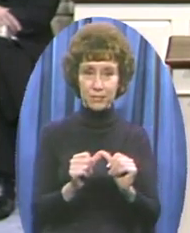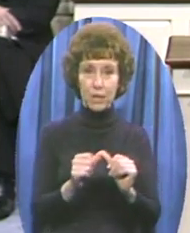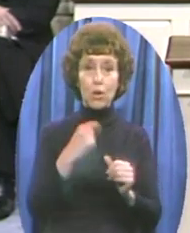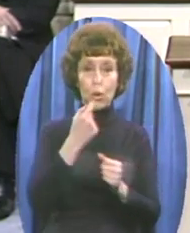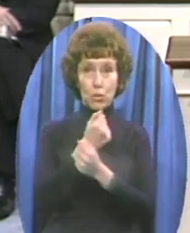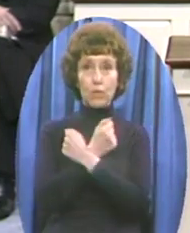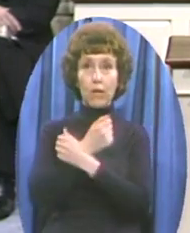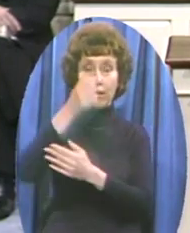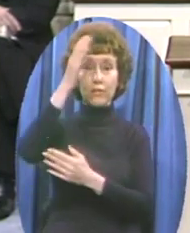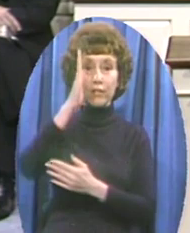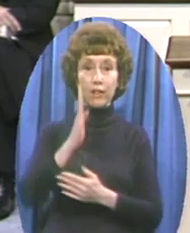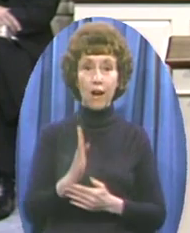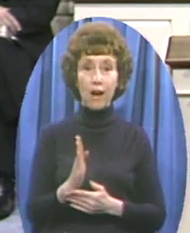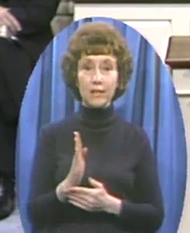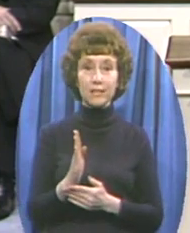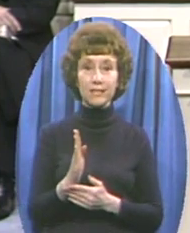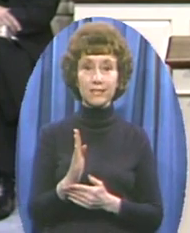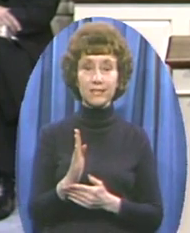gap.